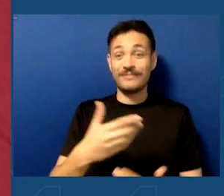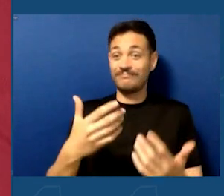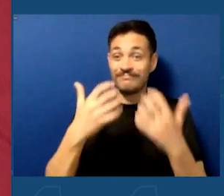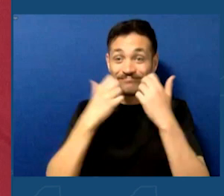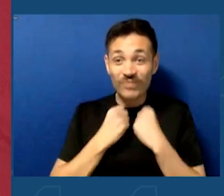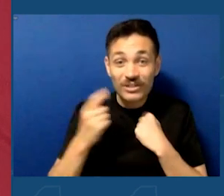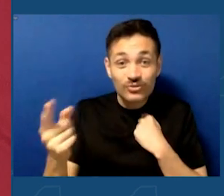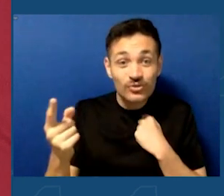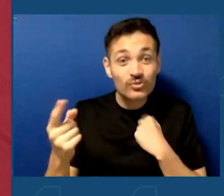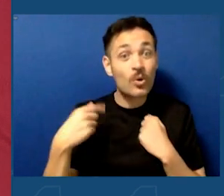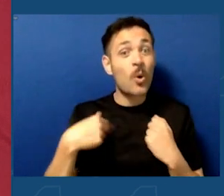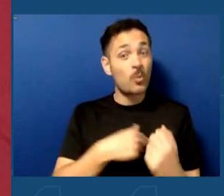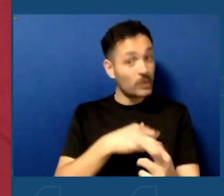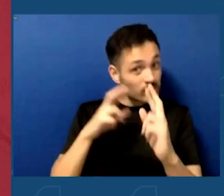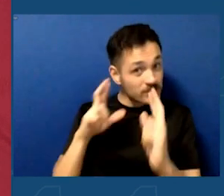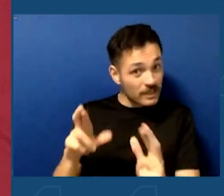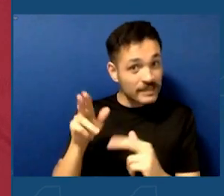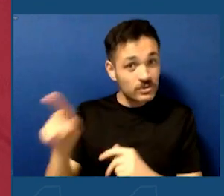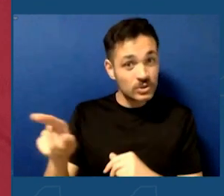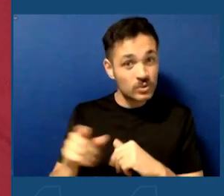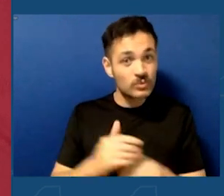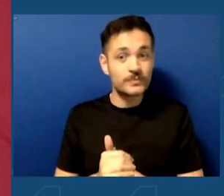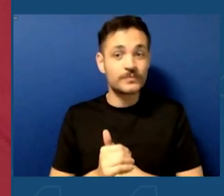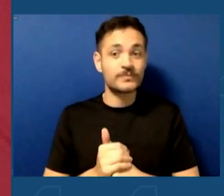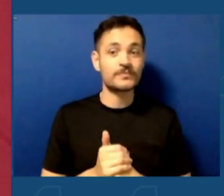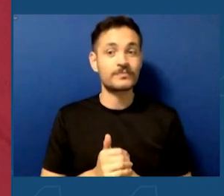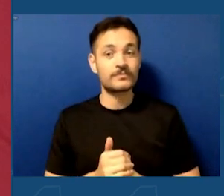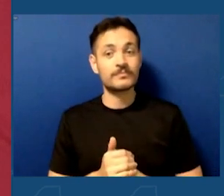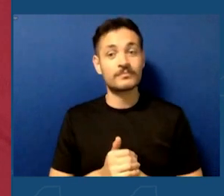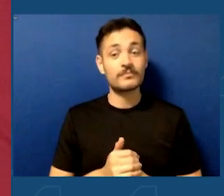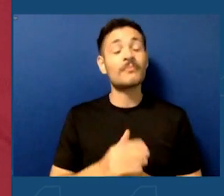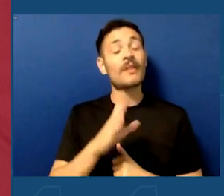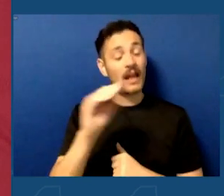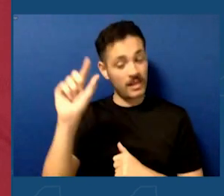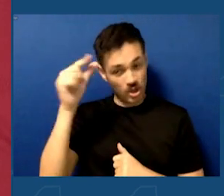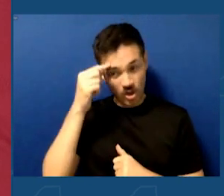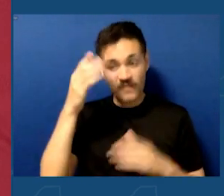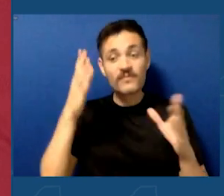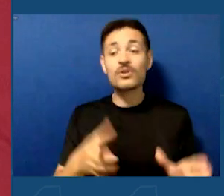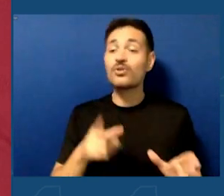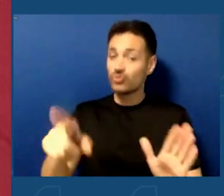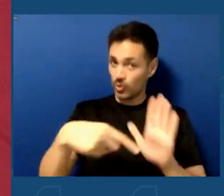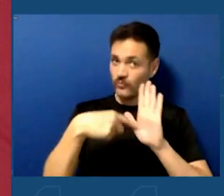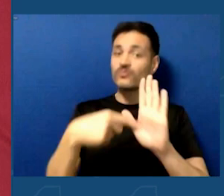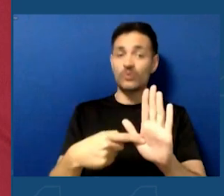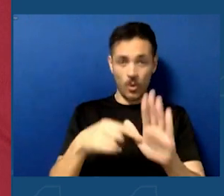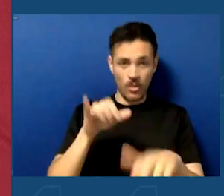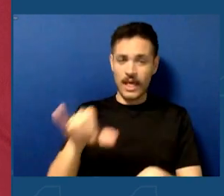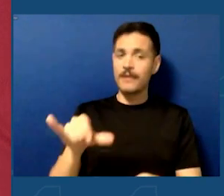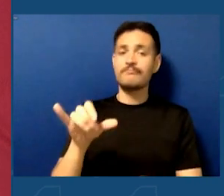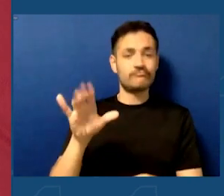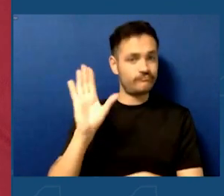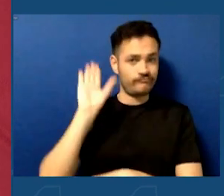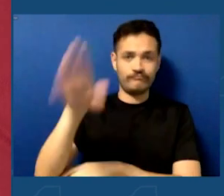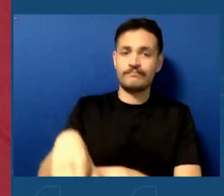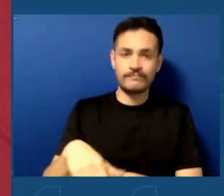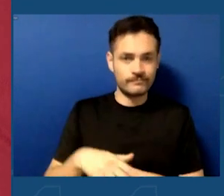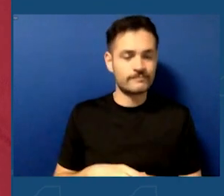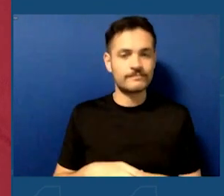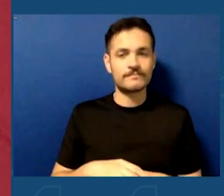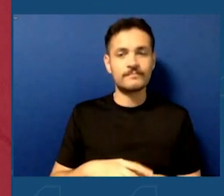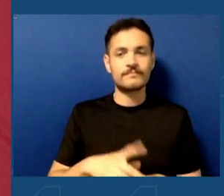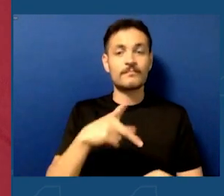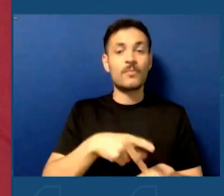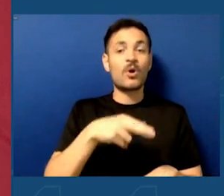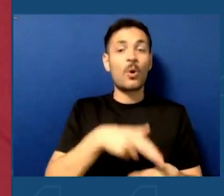with respect. And that is what you have shown throughout your administration. While Puerto Ricans and